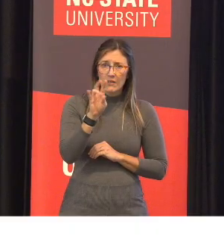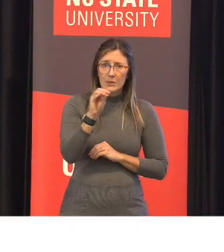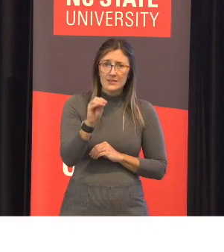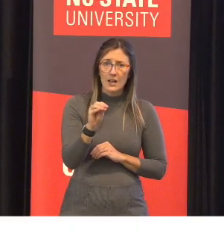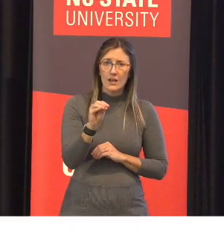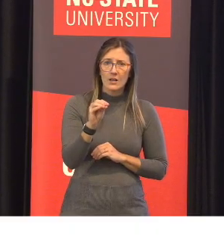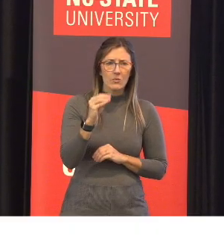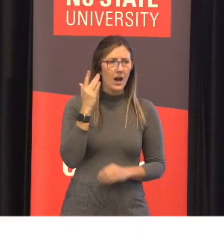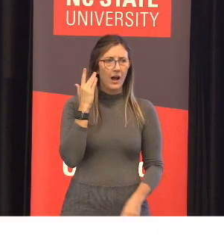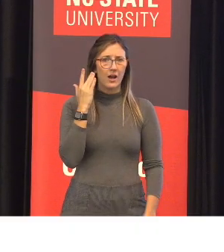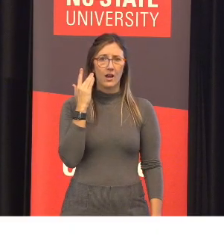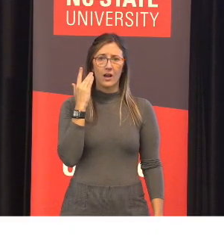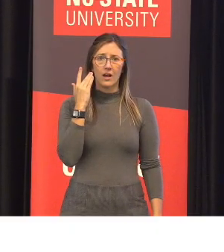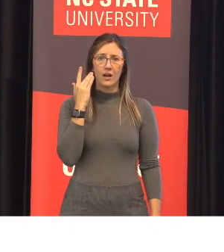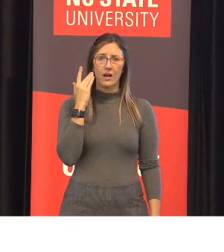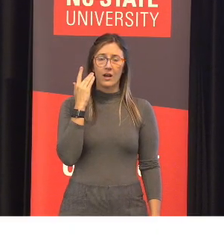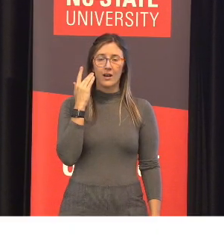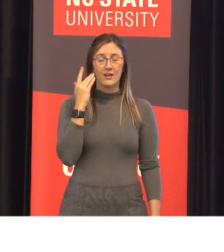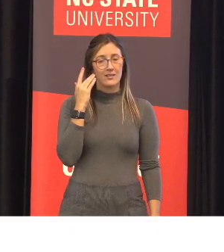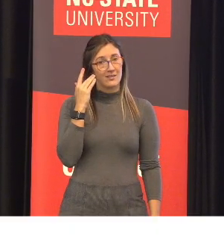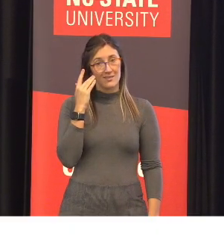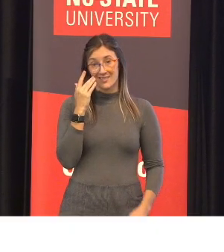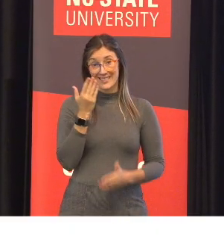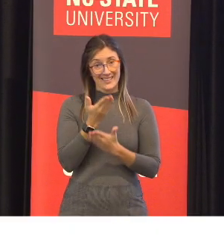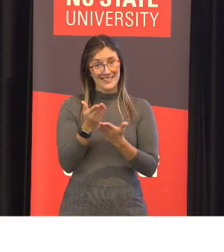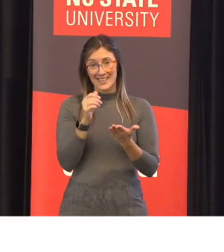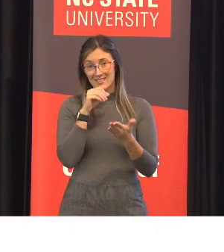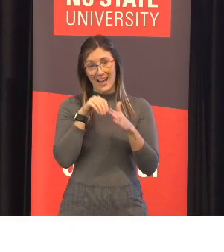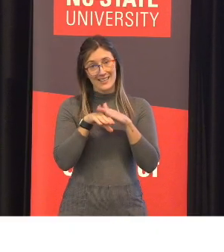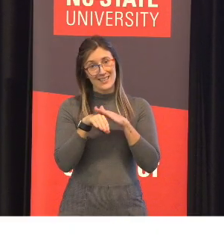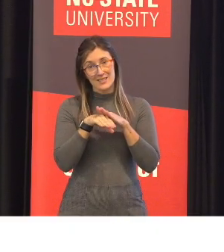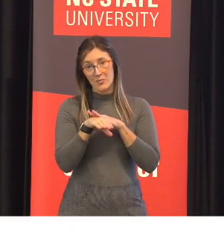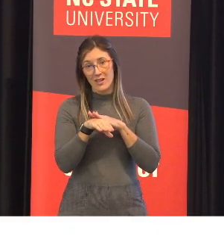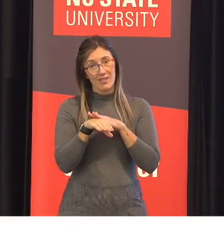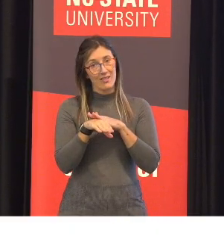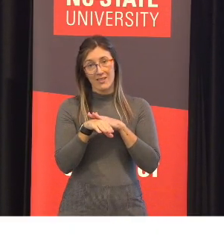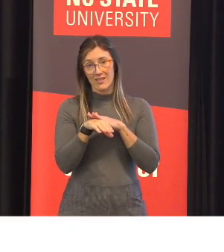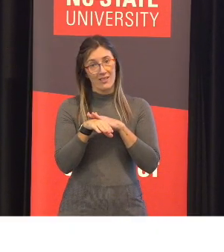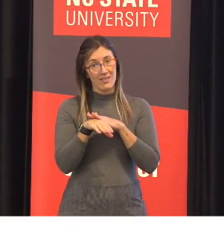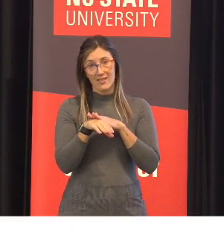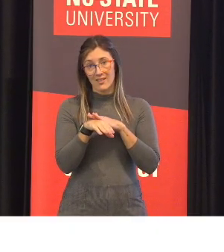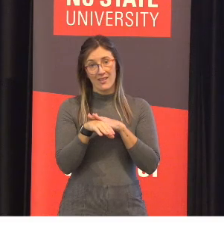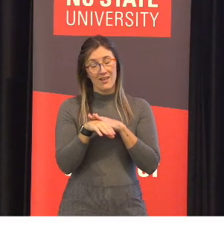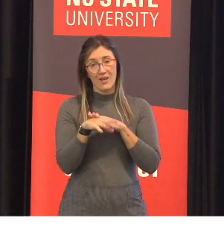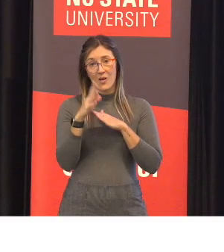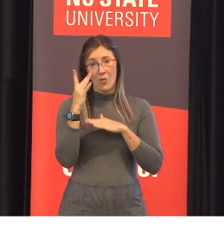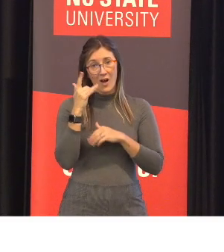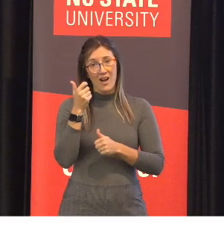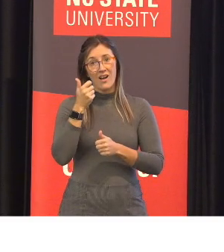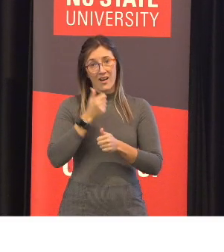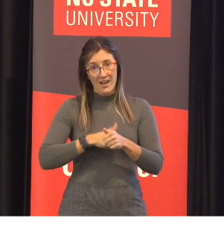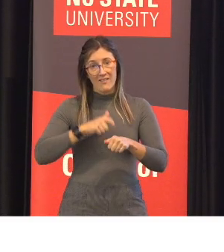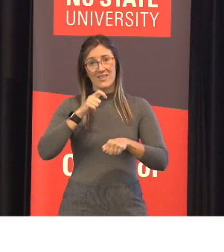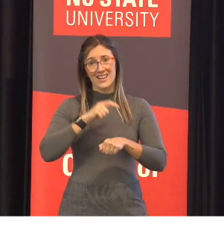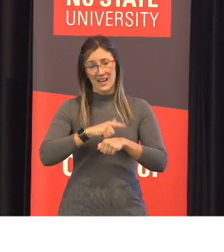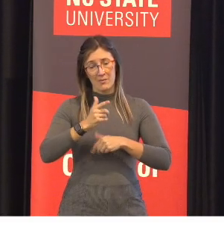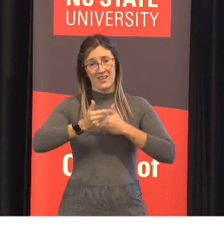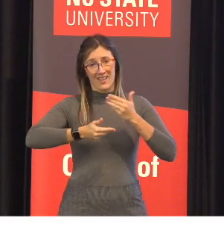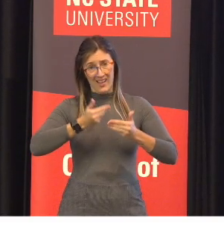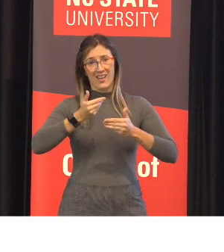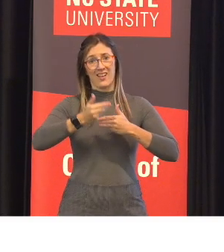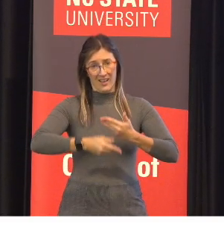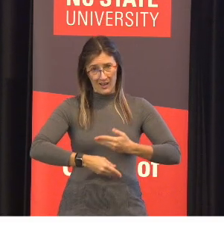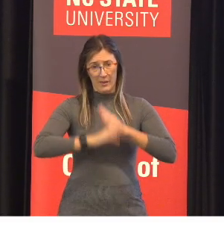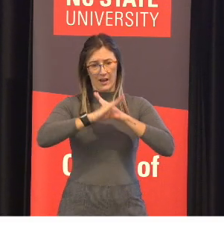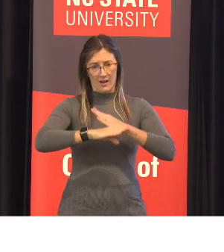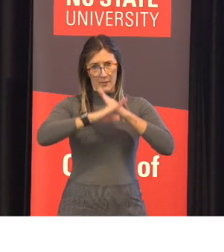that? Because things are not accessible. Because they hit a barrier every single time they